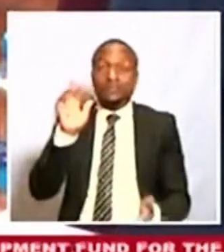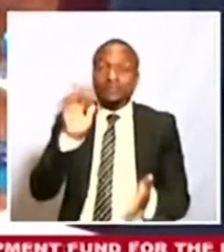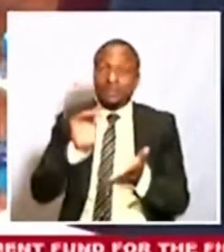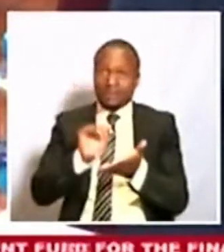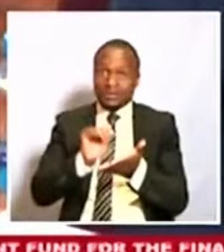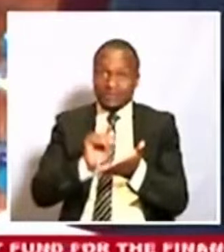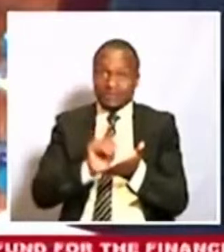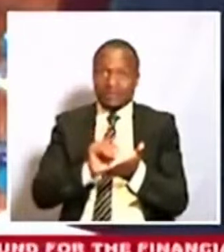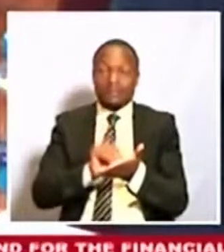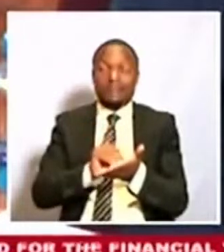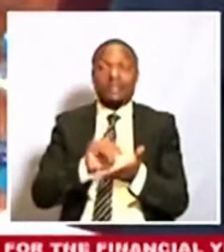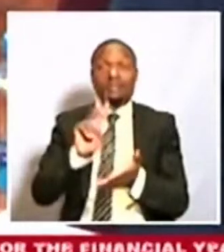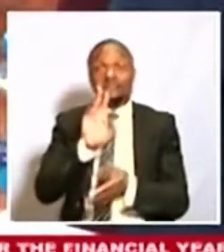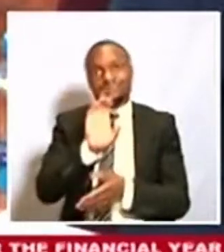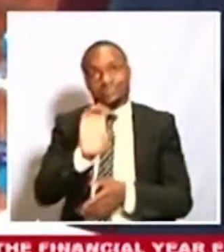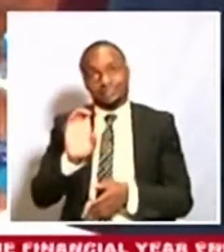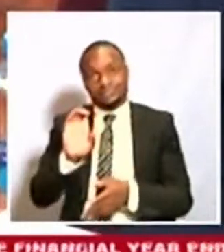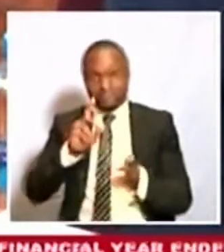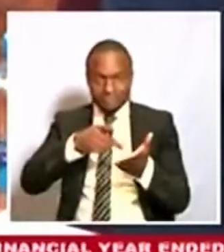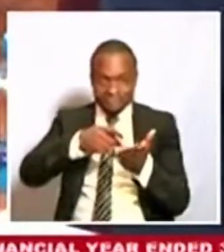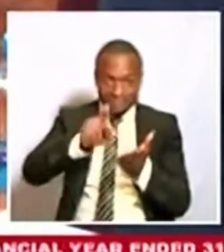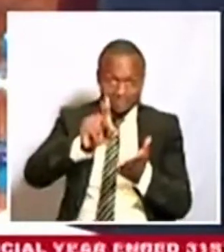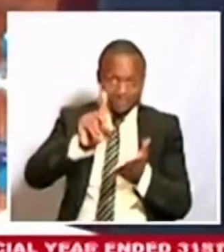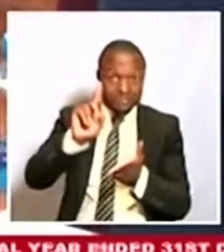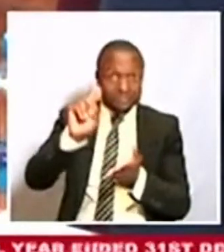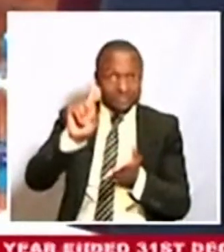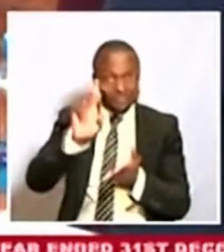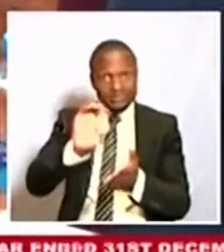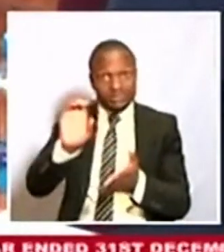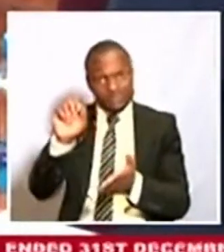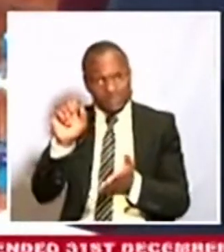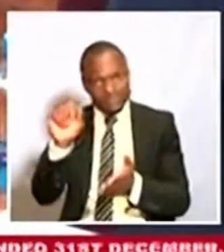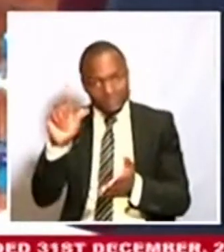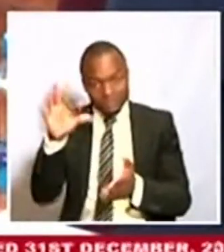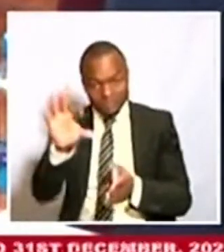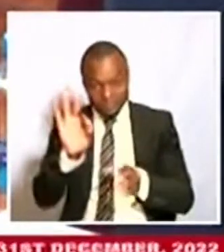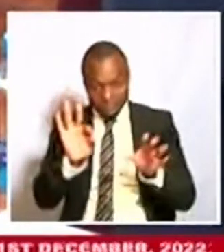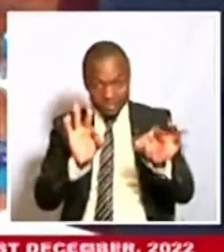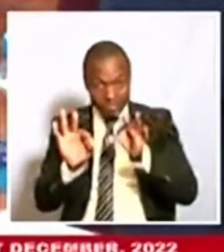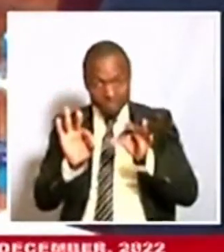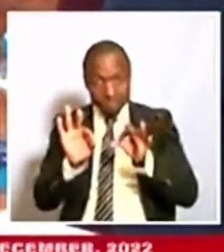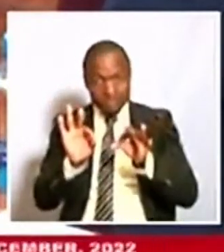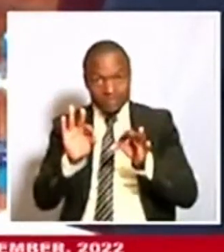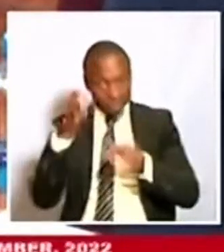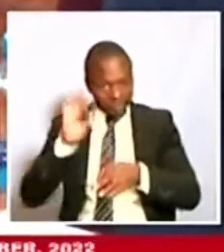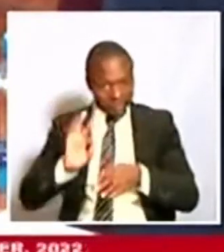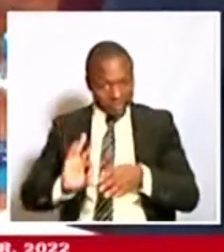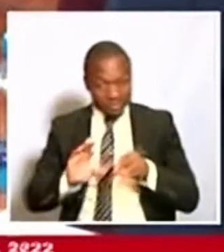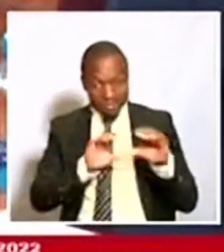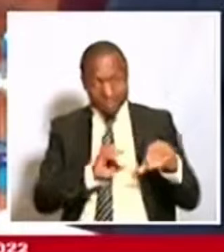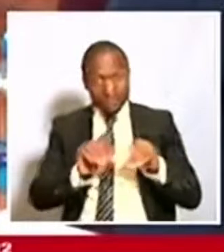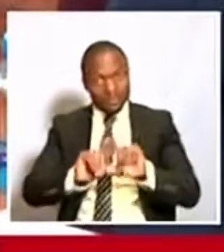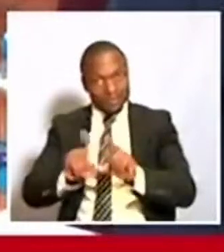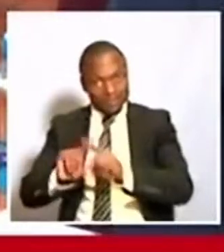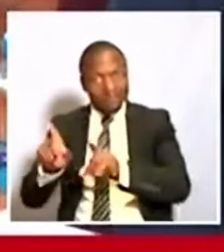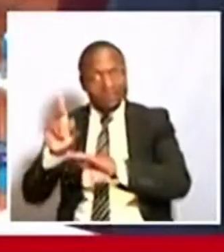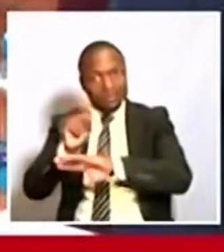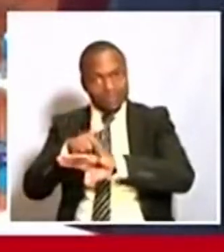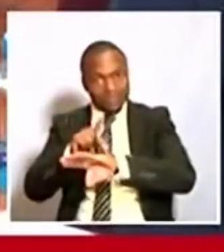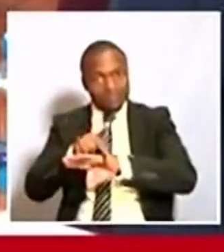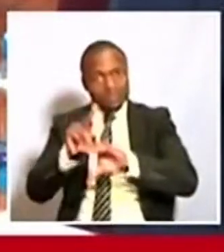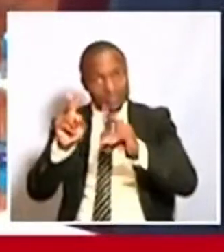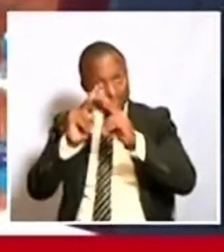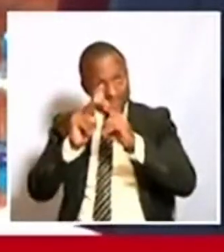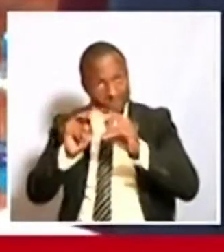1,953,200 were paid to 111 selected applicants to undertake various projects, such as village